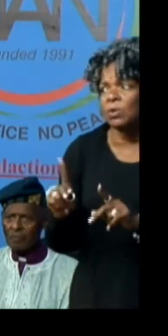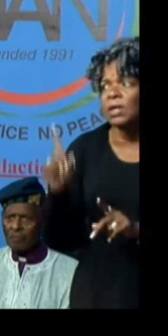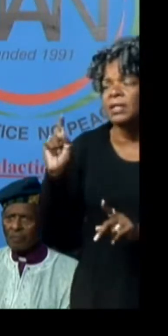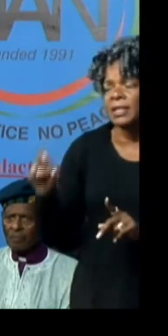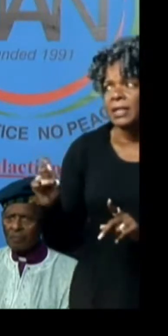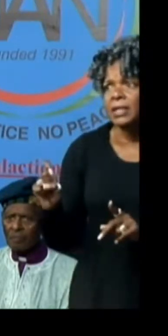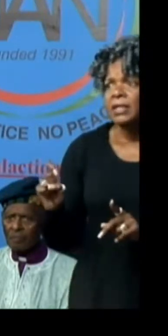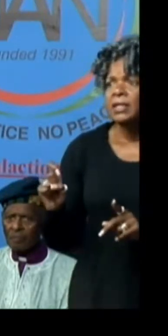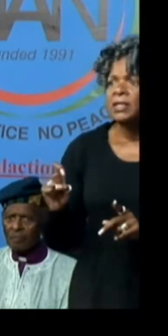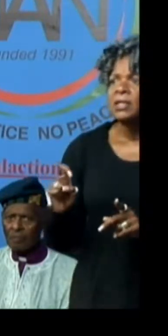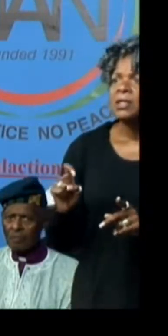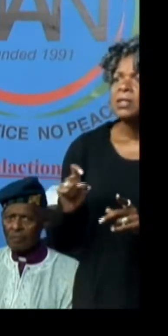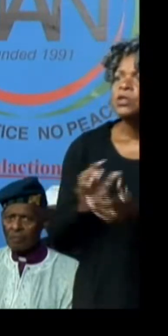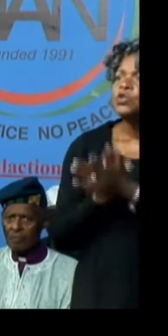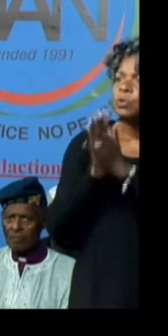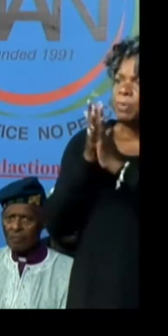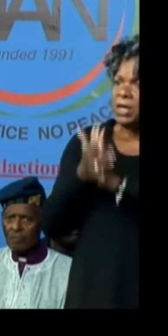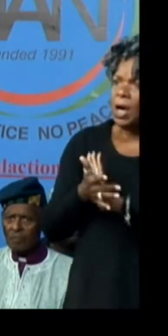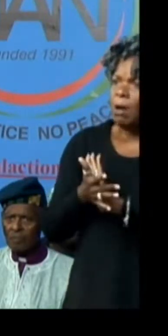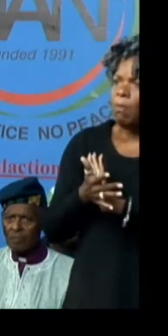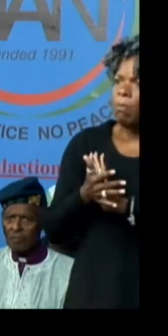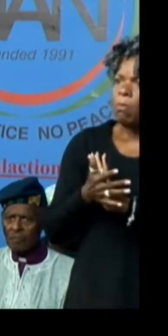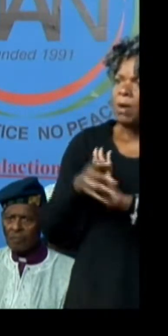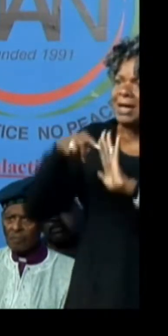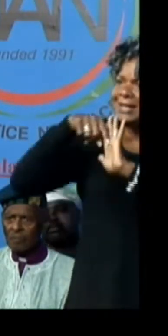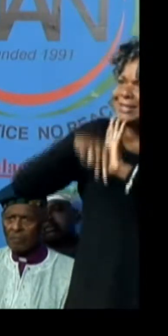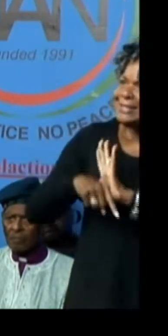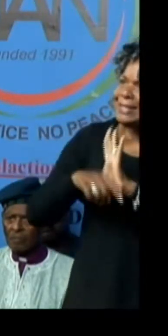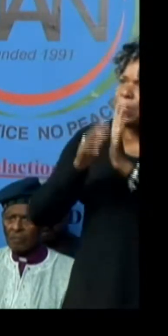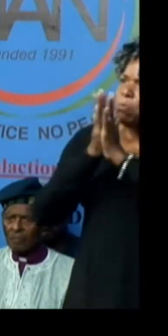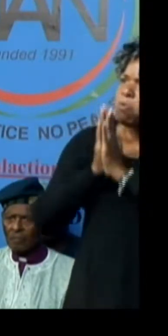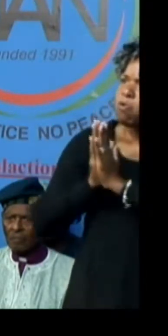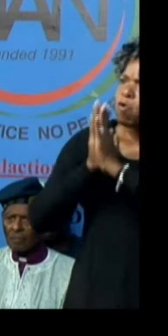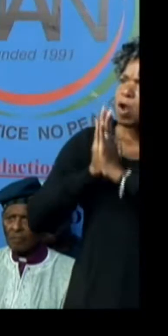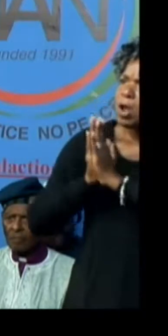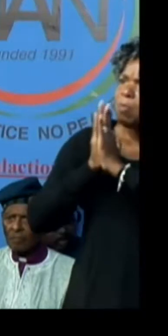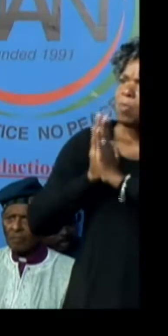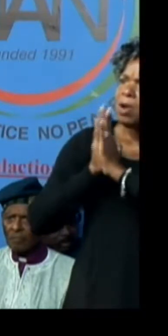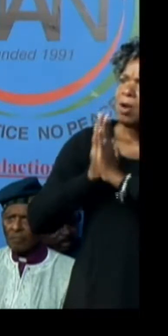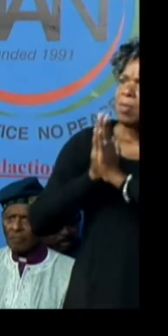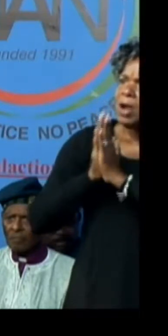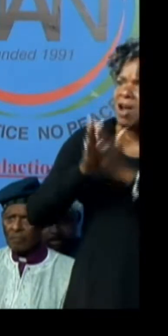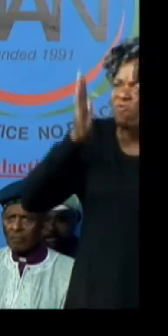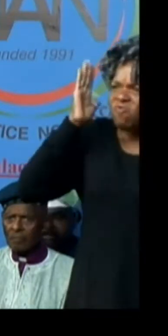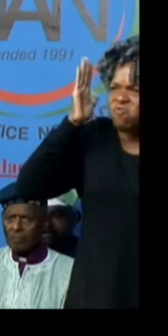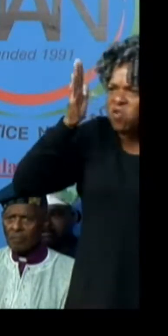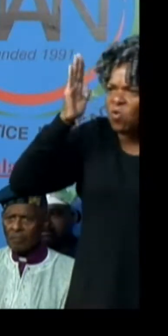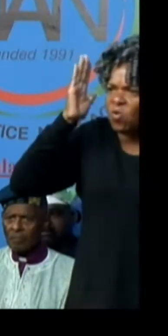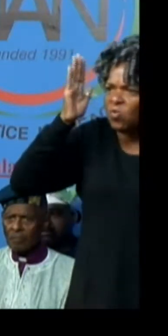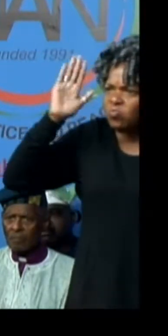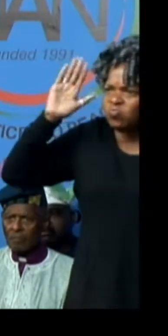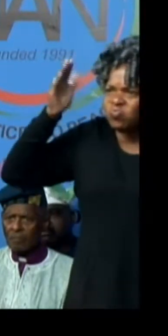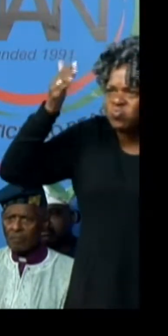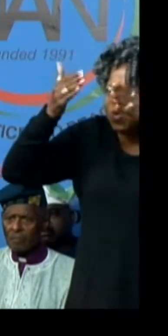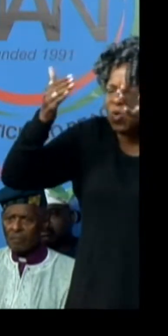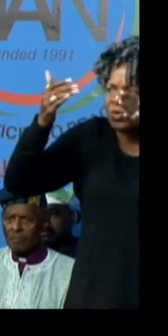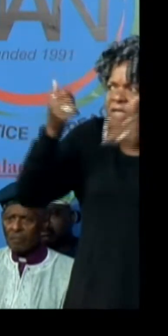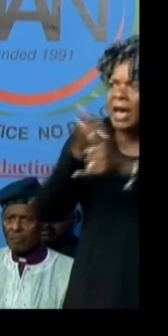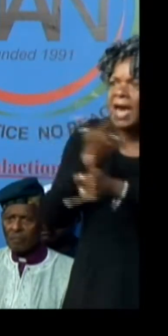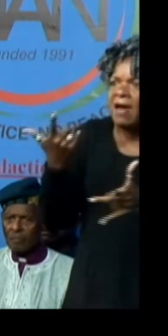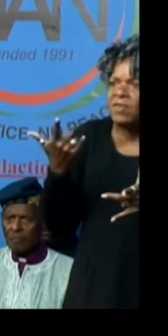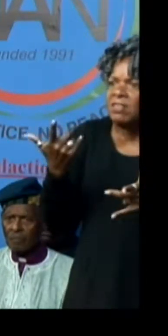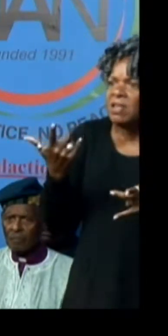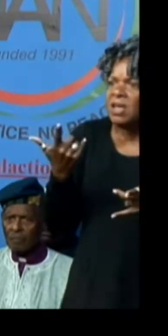put every prayers and meditations and concentrations, everything into